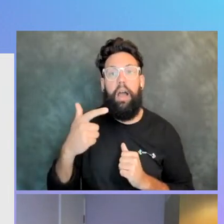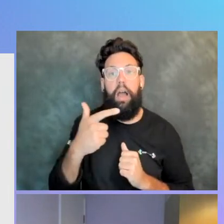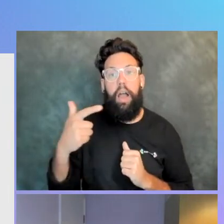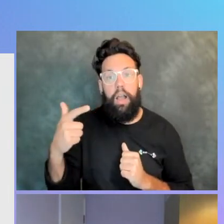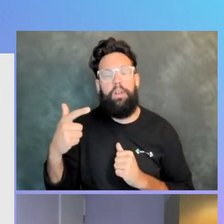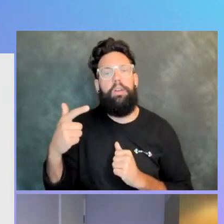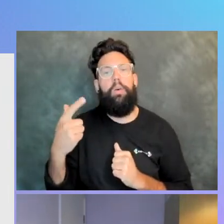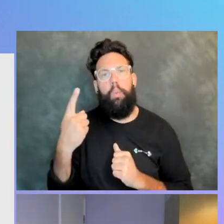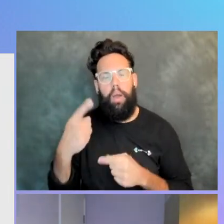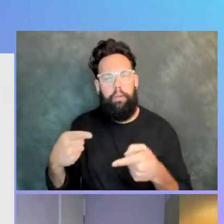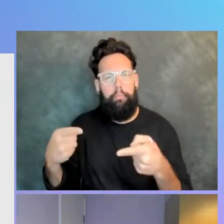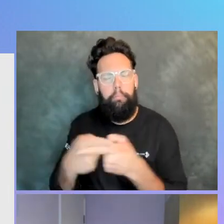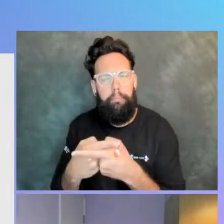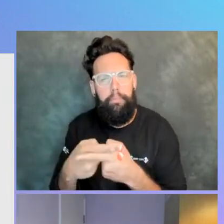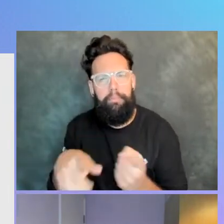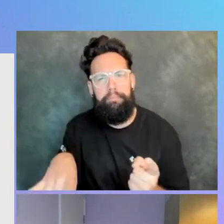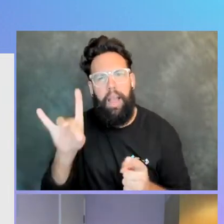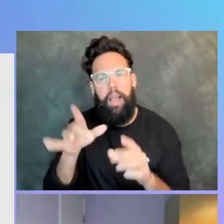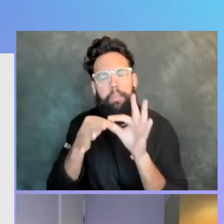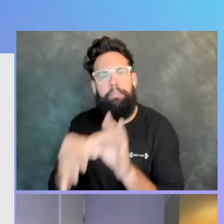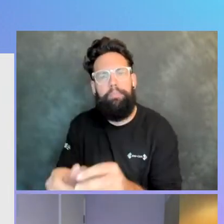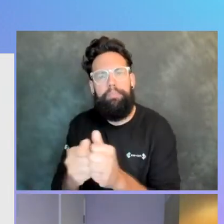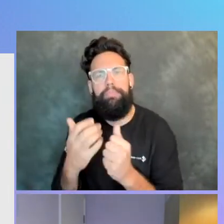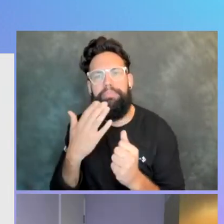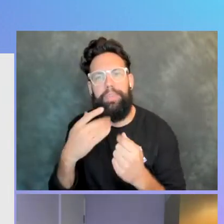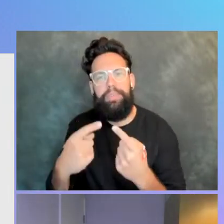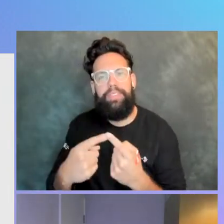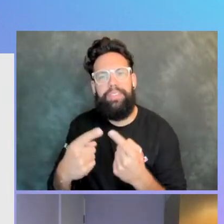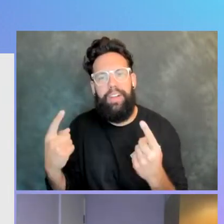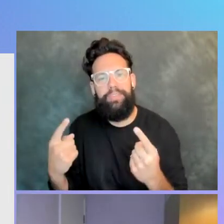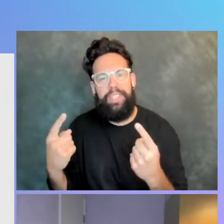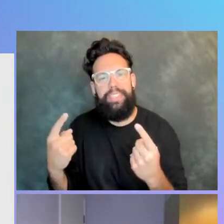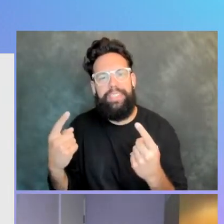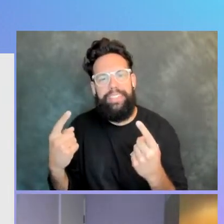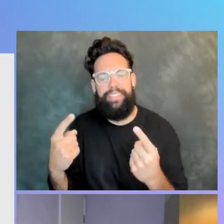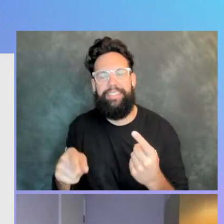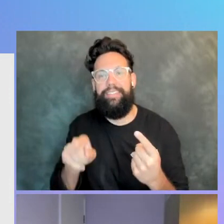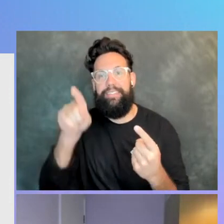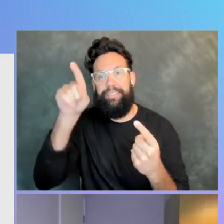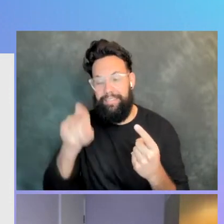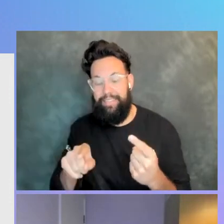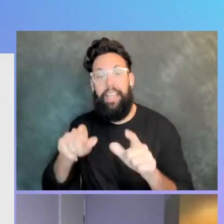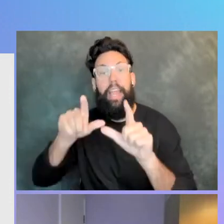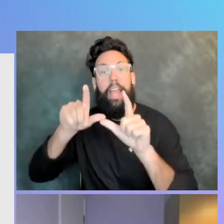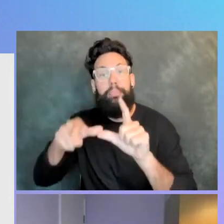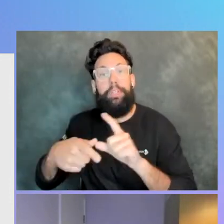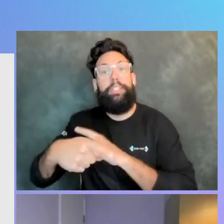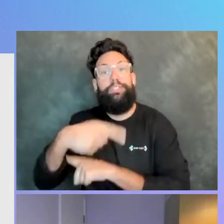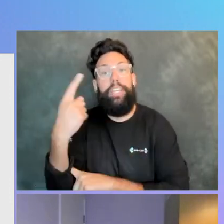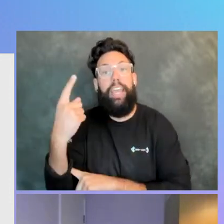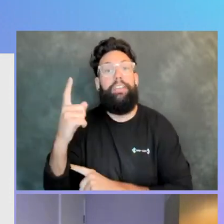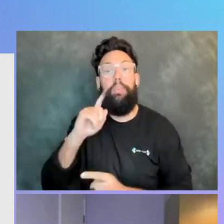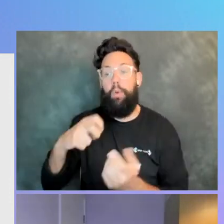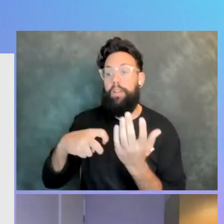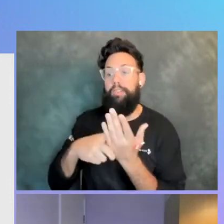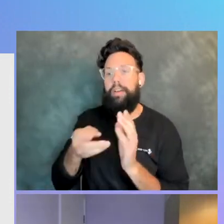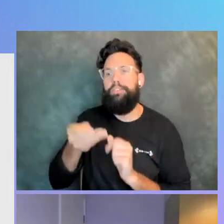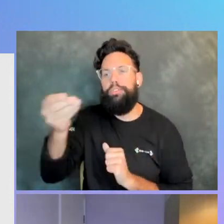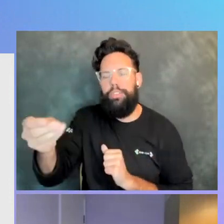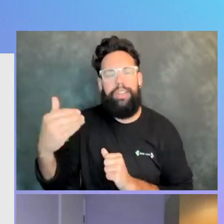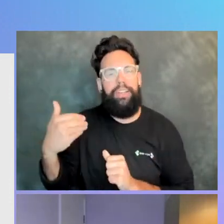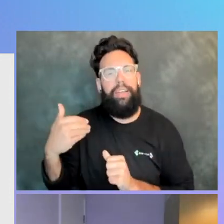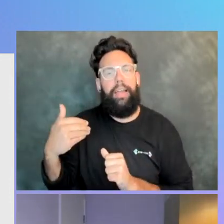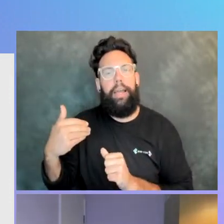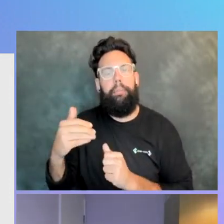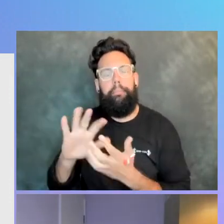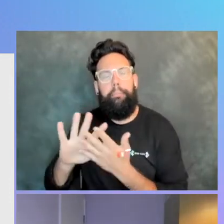that we found around color contrast on a line of text giving the expiration date of the voucher. So important information.